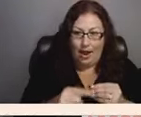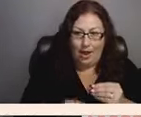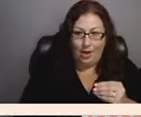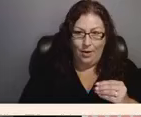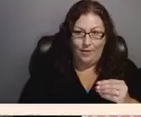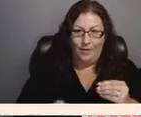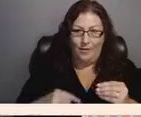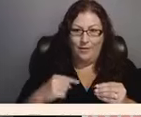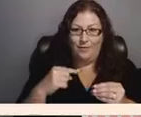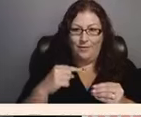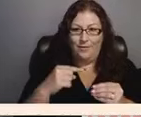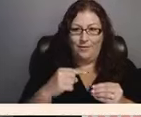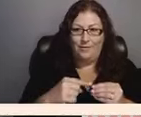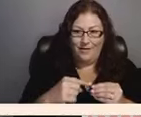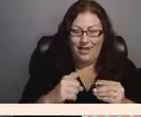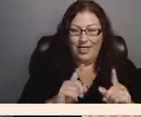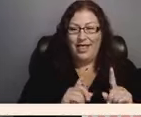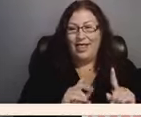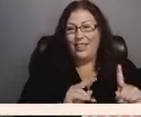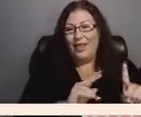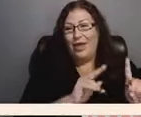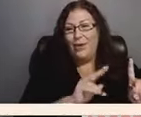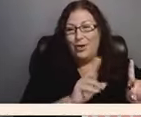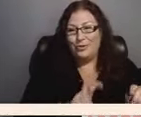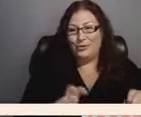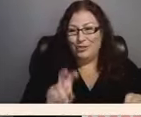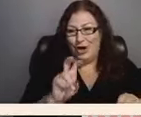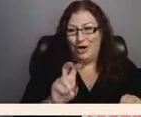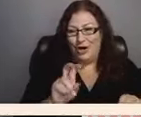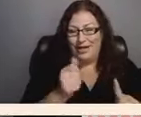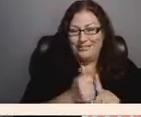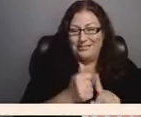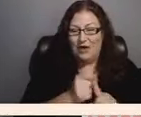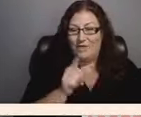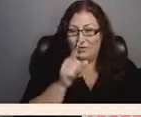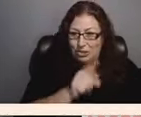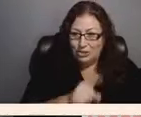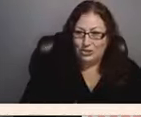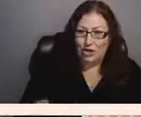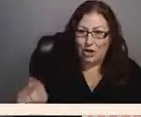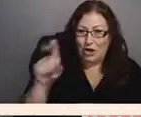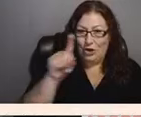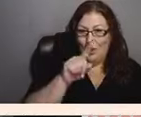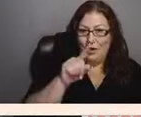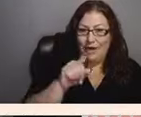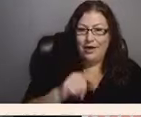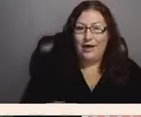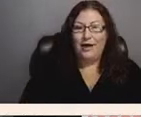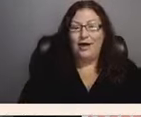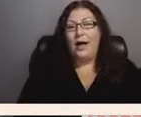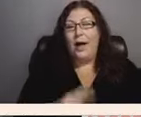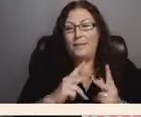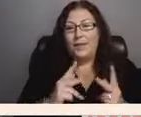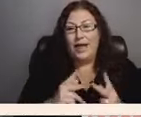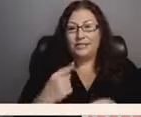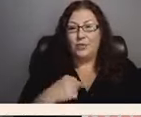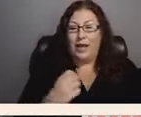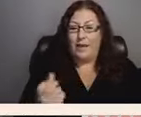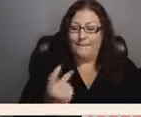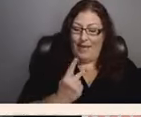the hero's journey. It's a circle, a place of wholeness, a place where we come back to ourself in